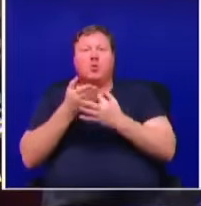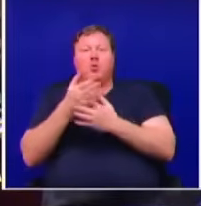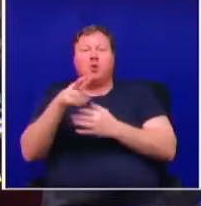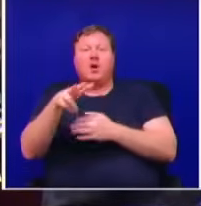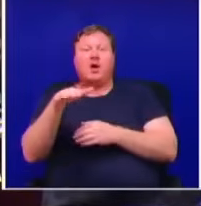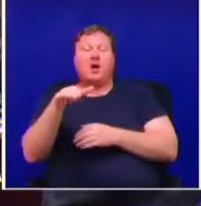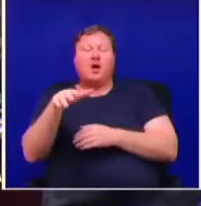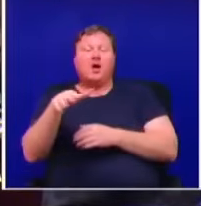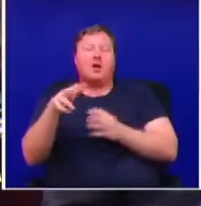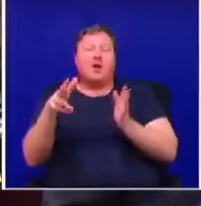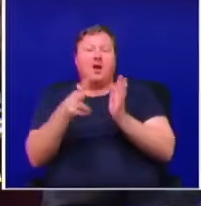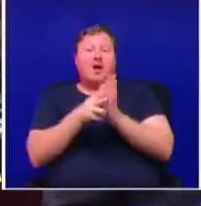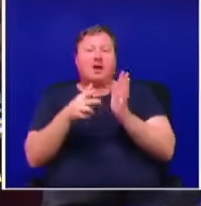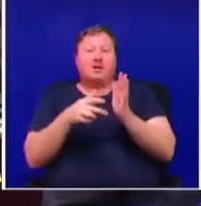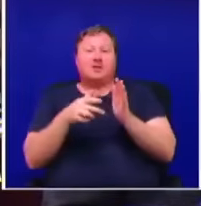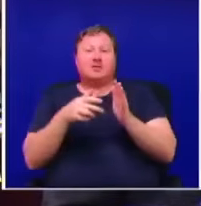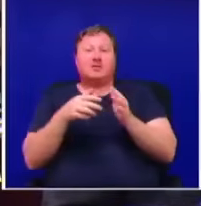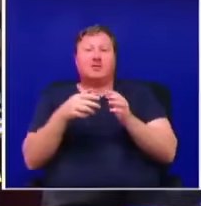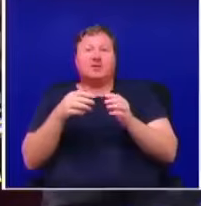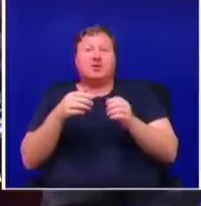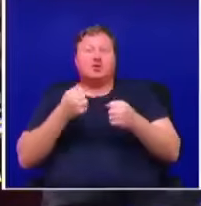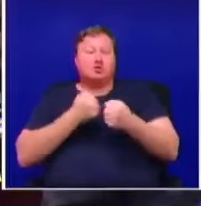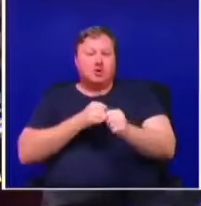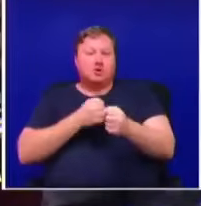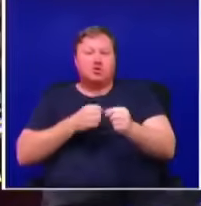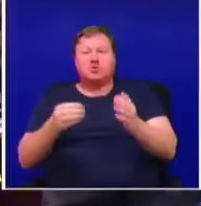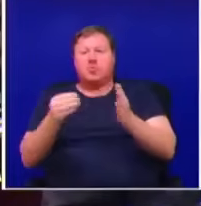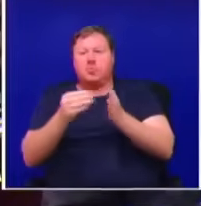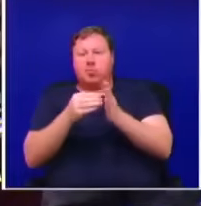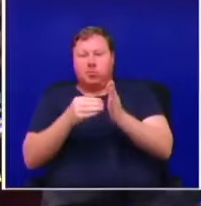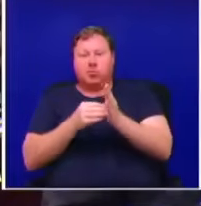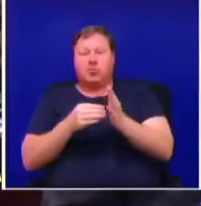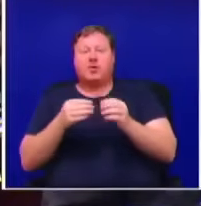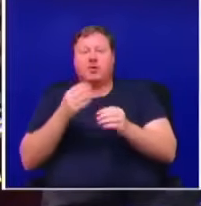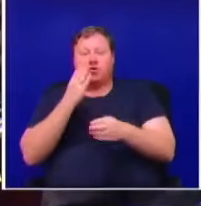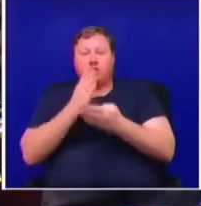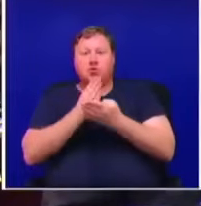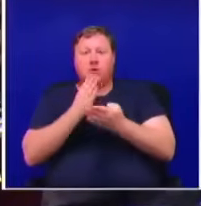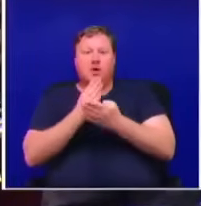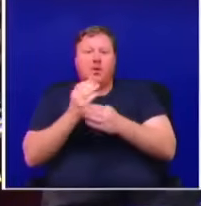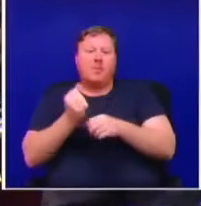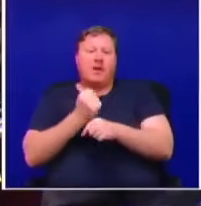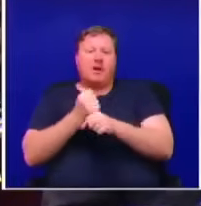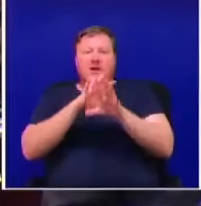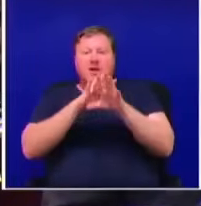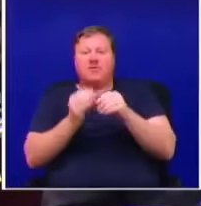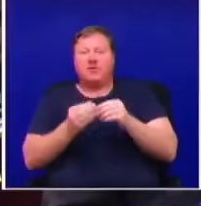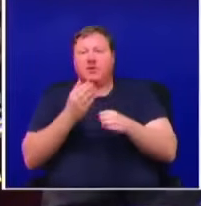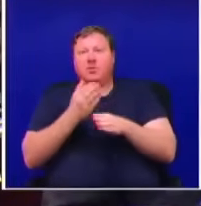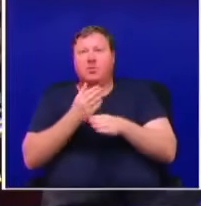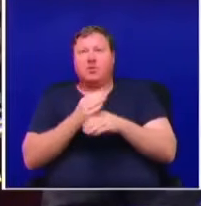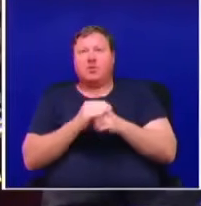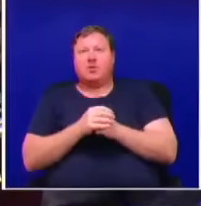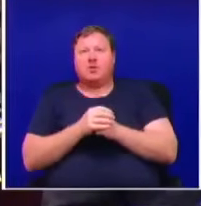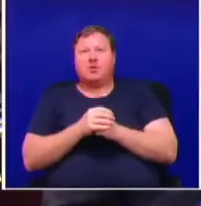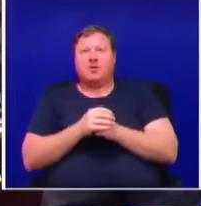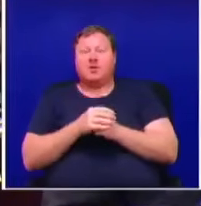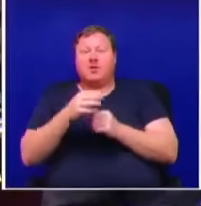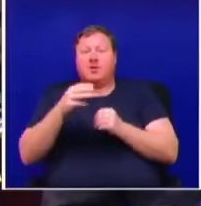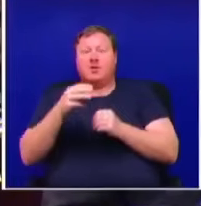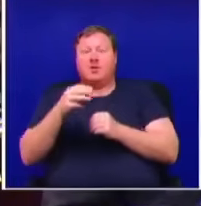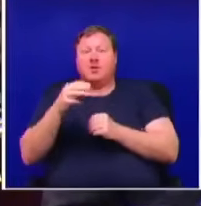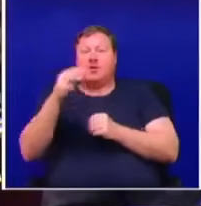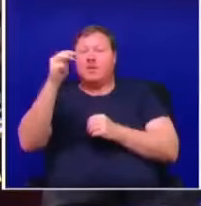its commercial strategy and ensure its viability in the interim is the Master's Service